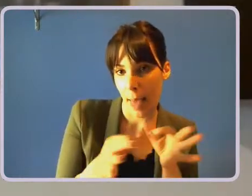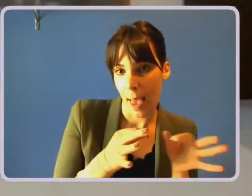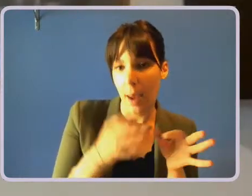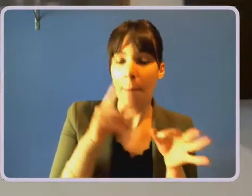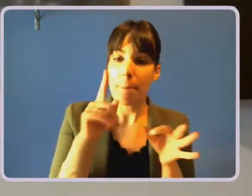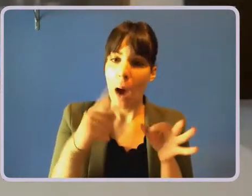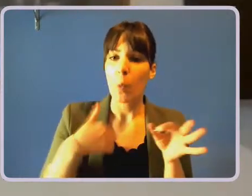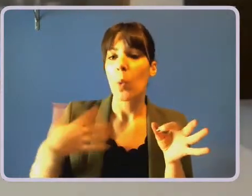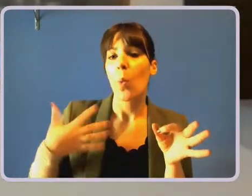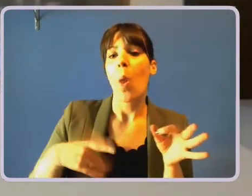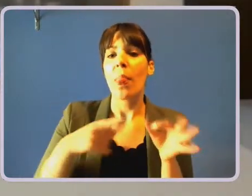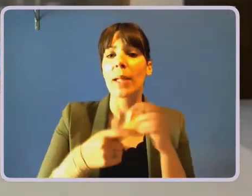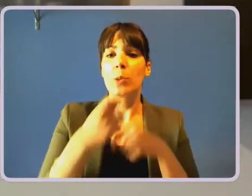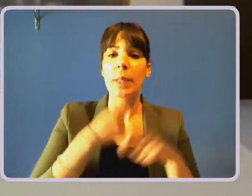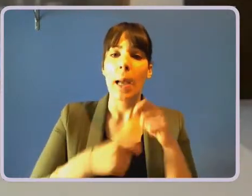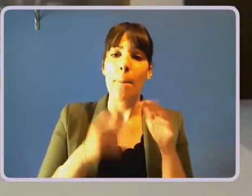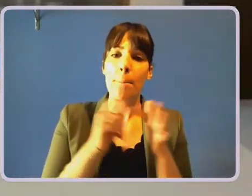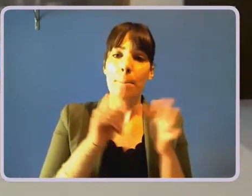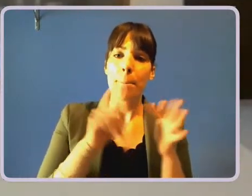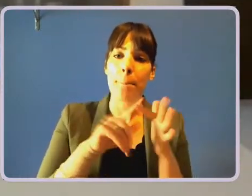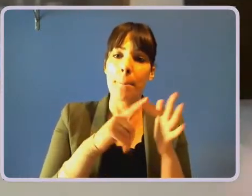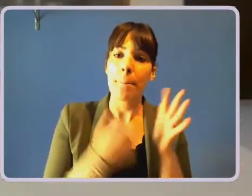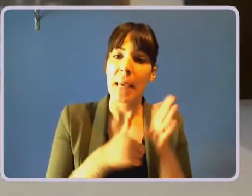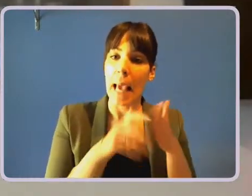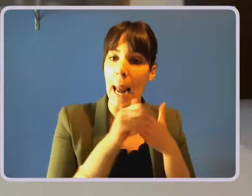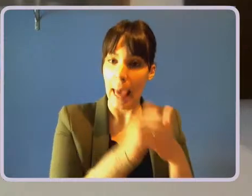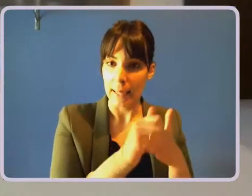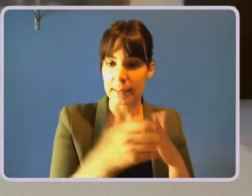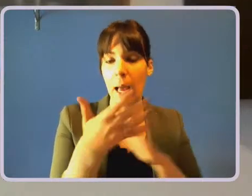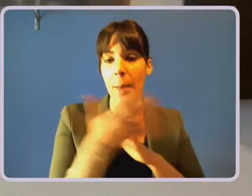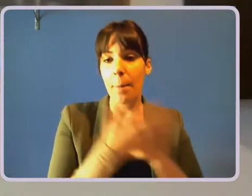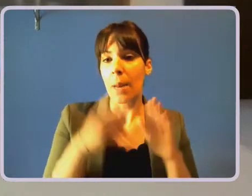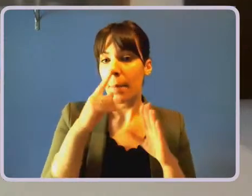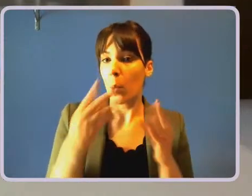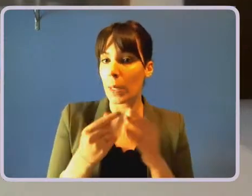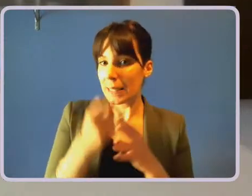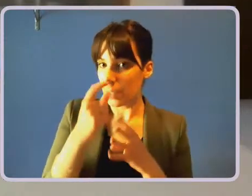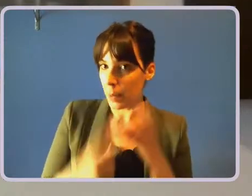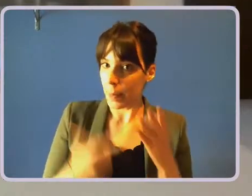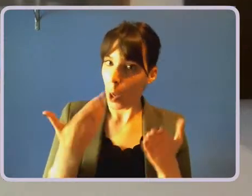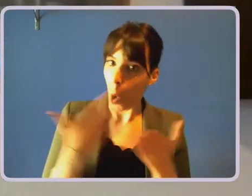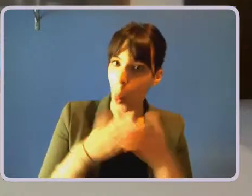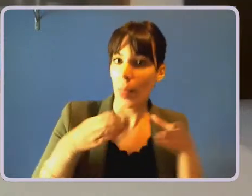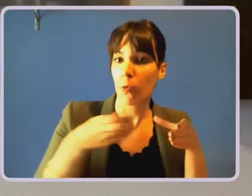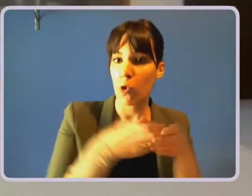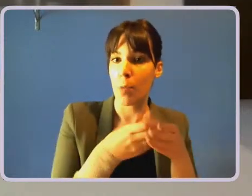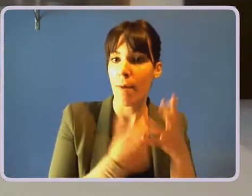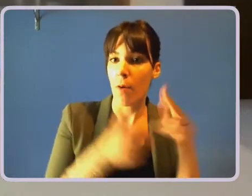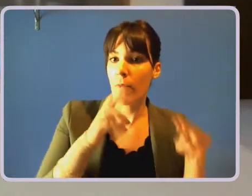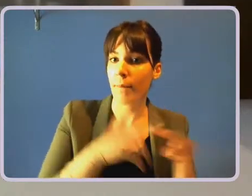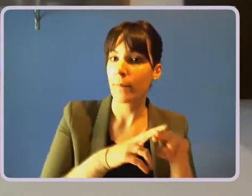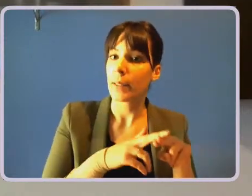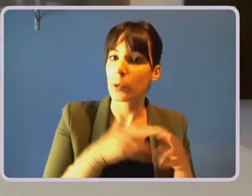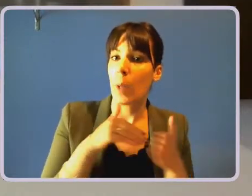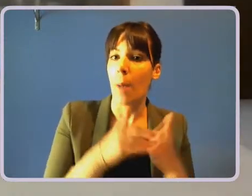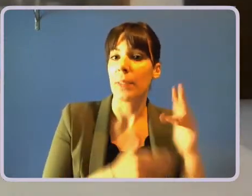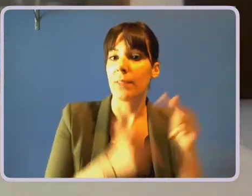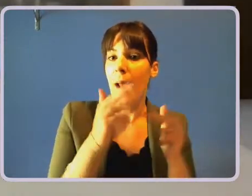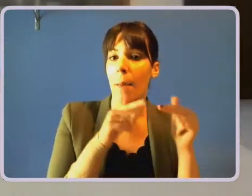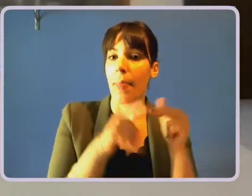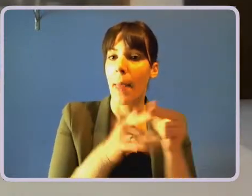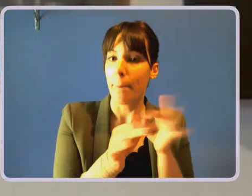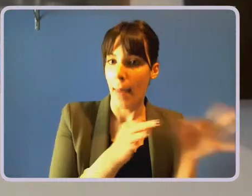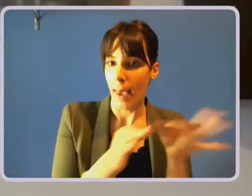of the reference group that is developing the disability action plan. That's just, it's